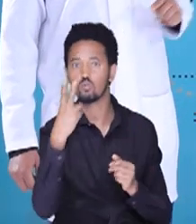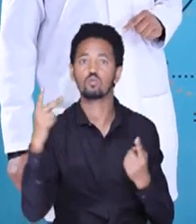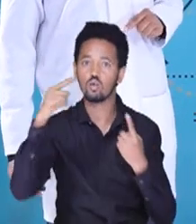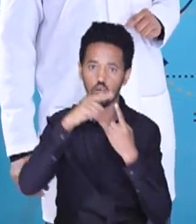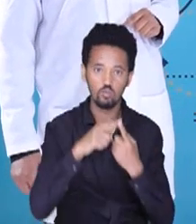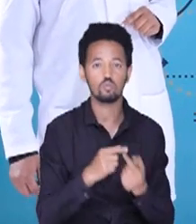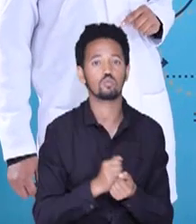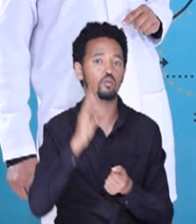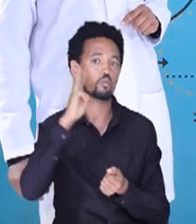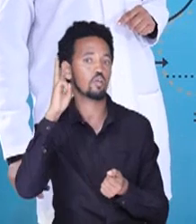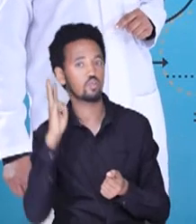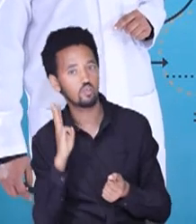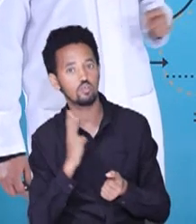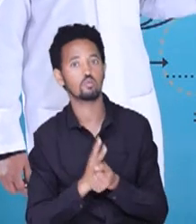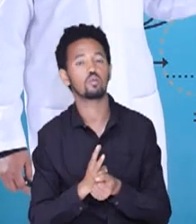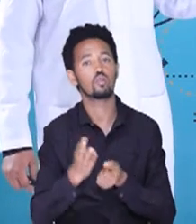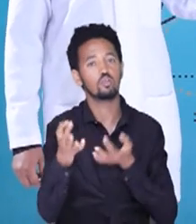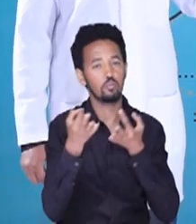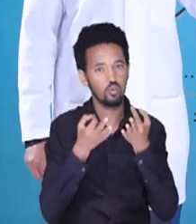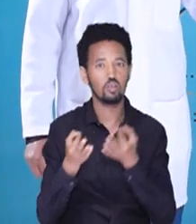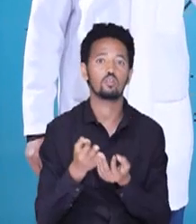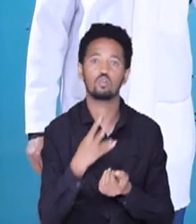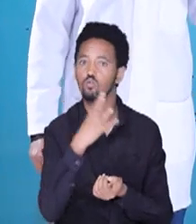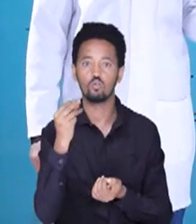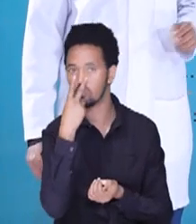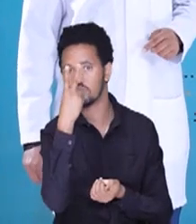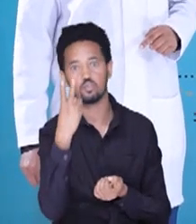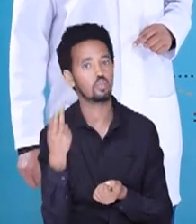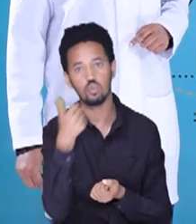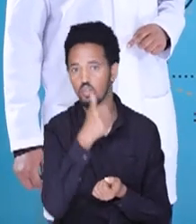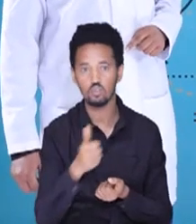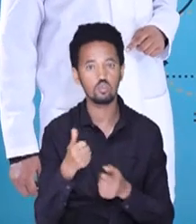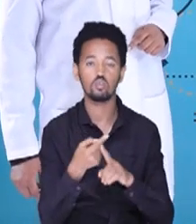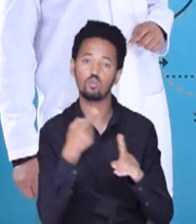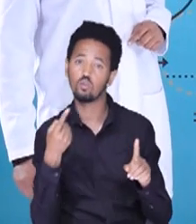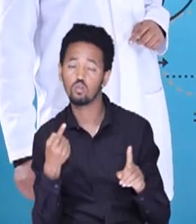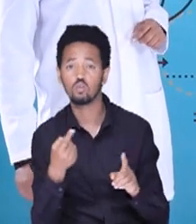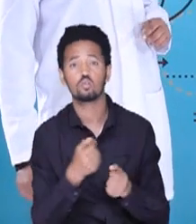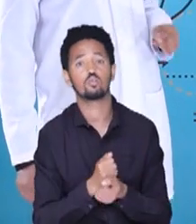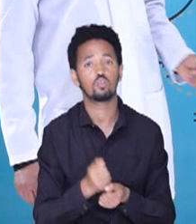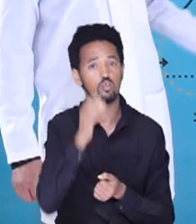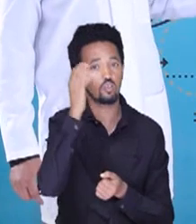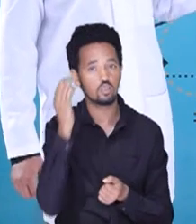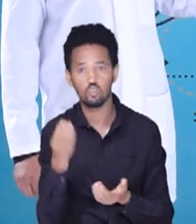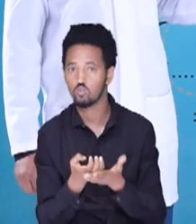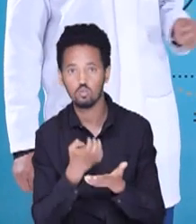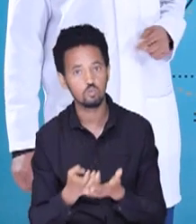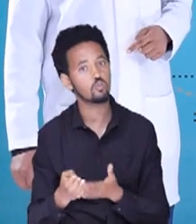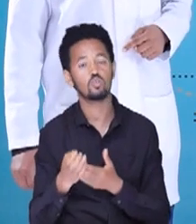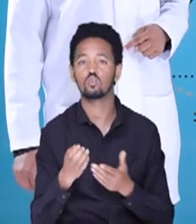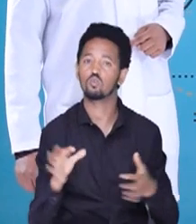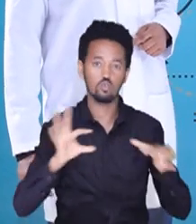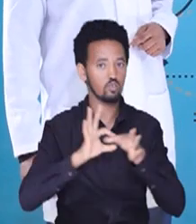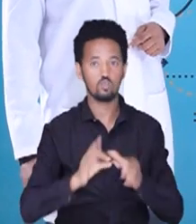thought the past was superior to the present and did not see any reason for innovation in Chinese economy, social life,